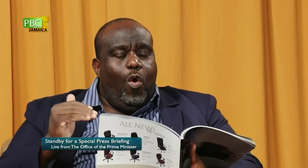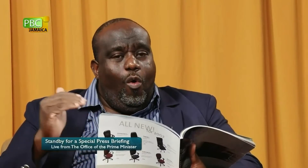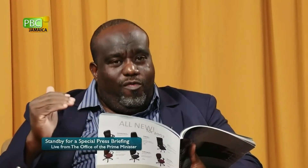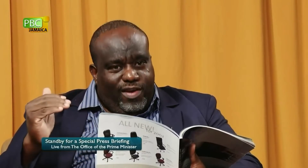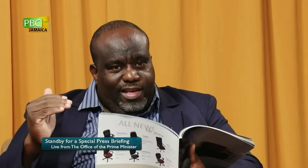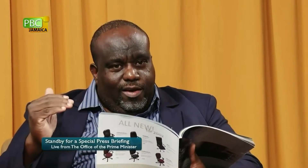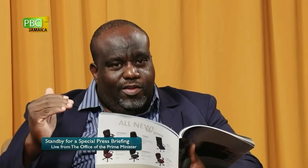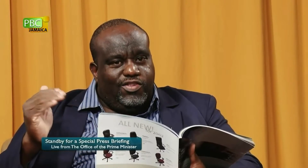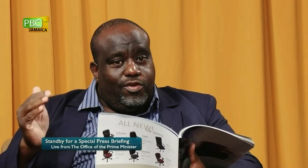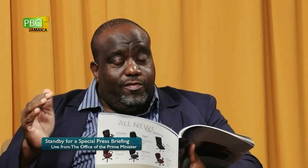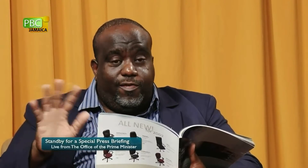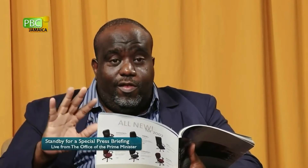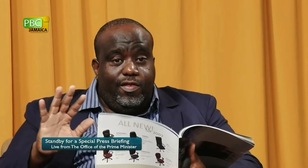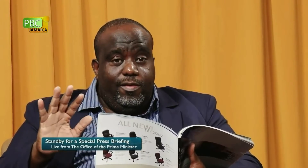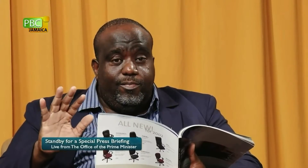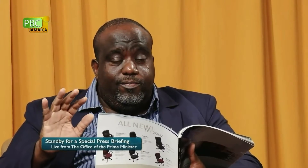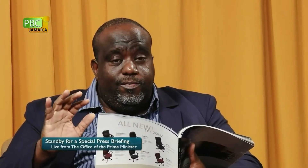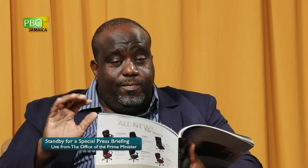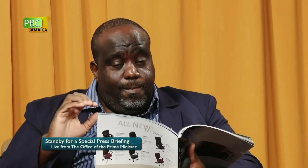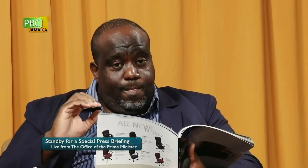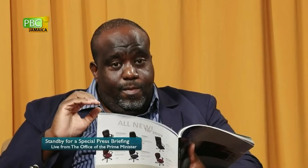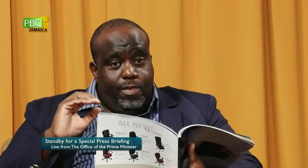be overly concerned. Follow